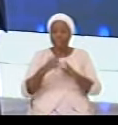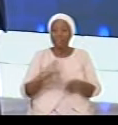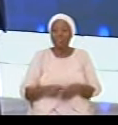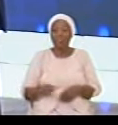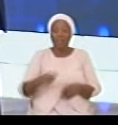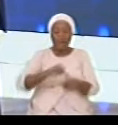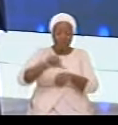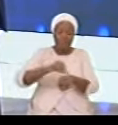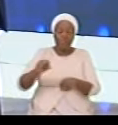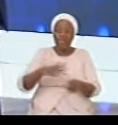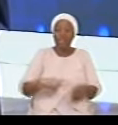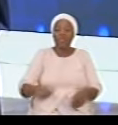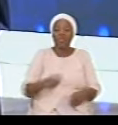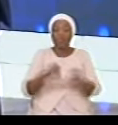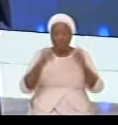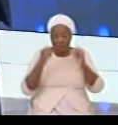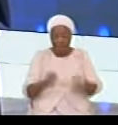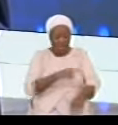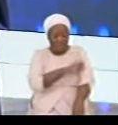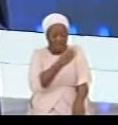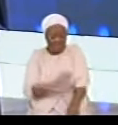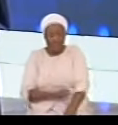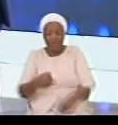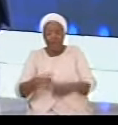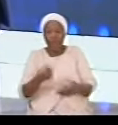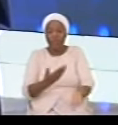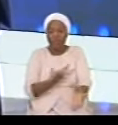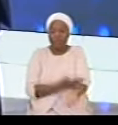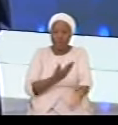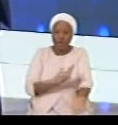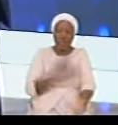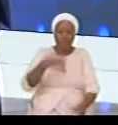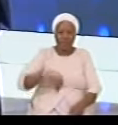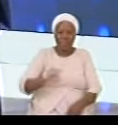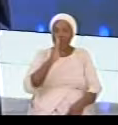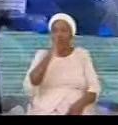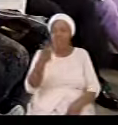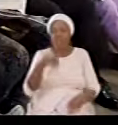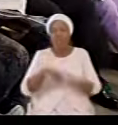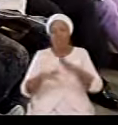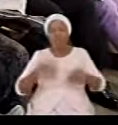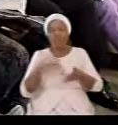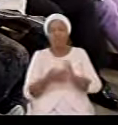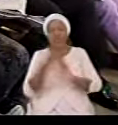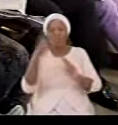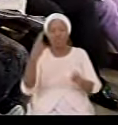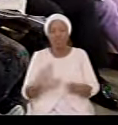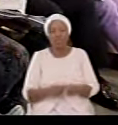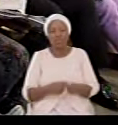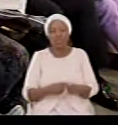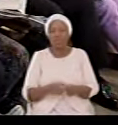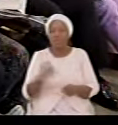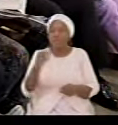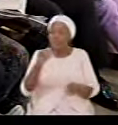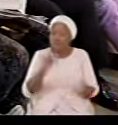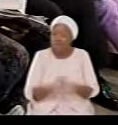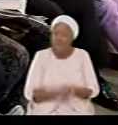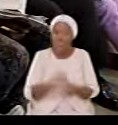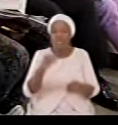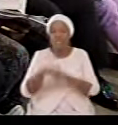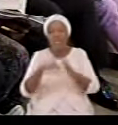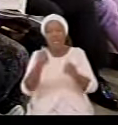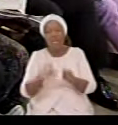unction, the ability of the morning will still be there in your life in Jesus' name. So that in